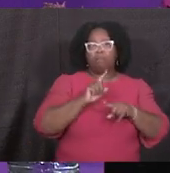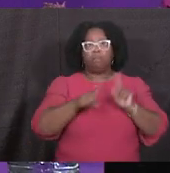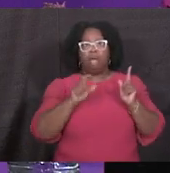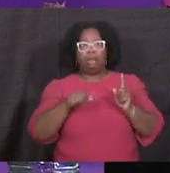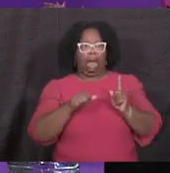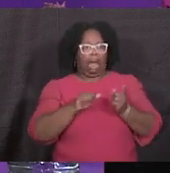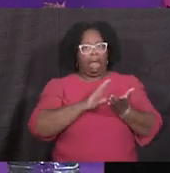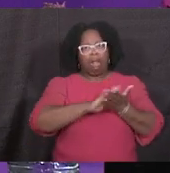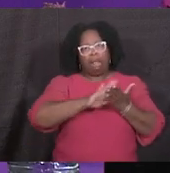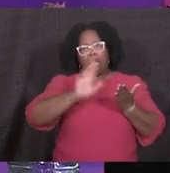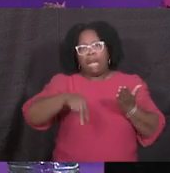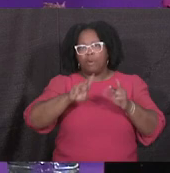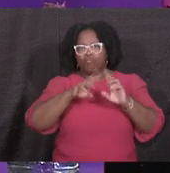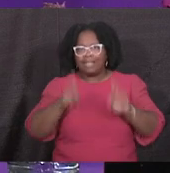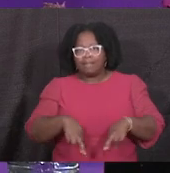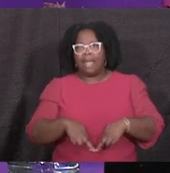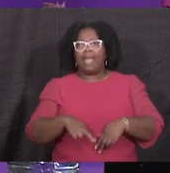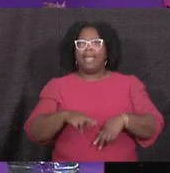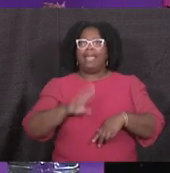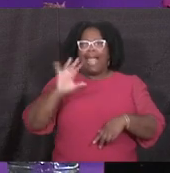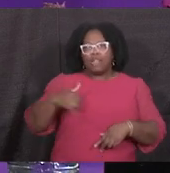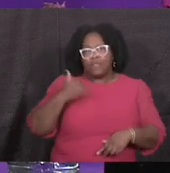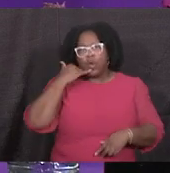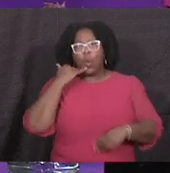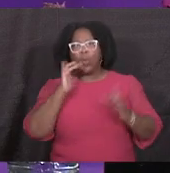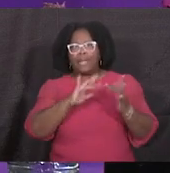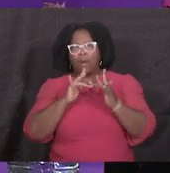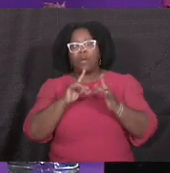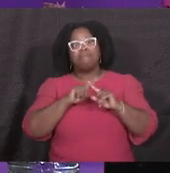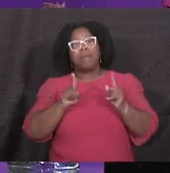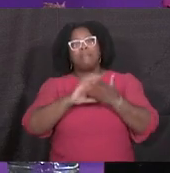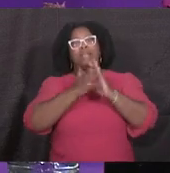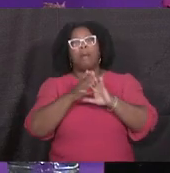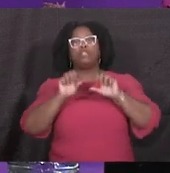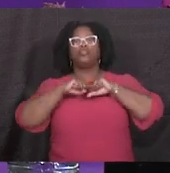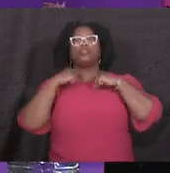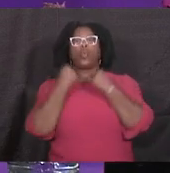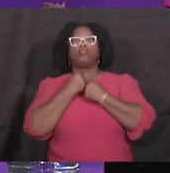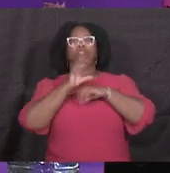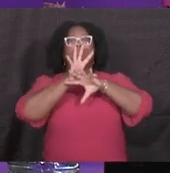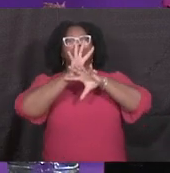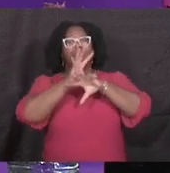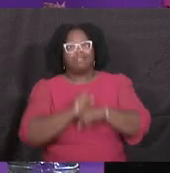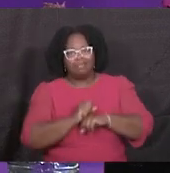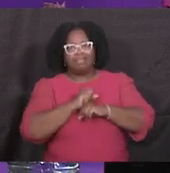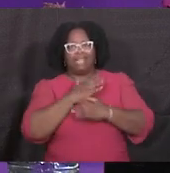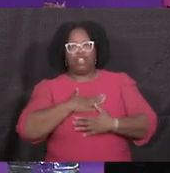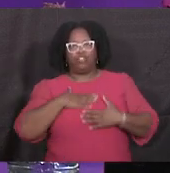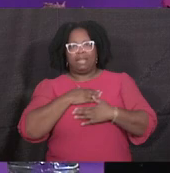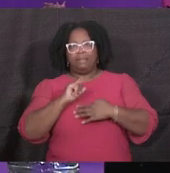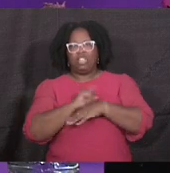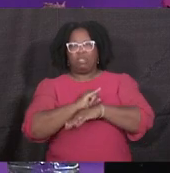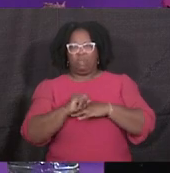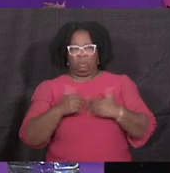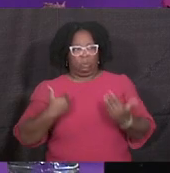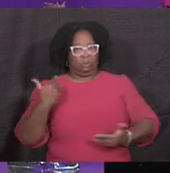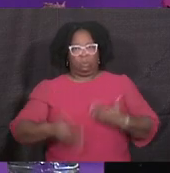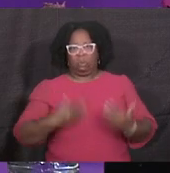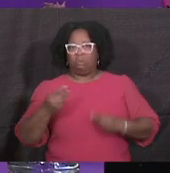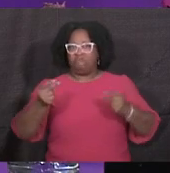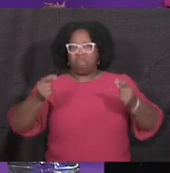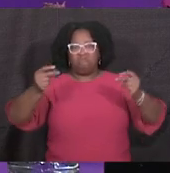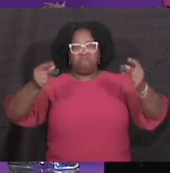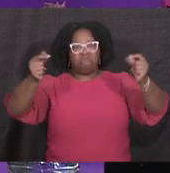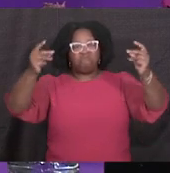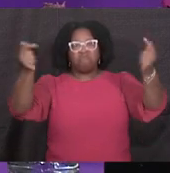phone or network, but more about getting them socially adjusted to the entertainment industry. It's a fast-paced environment. They've never really worked that type of job. A lot of them are